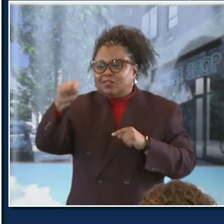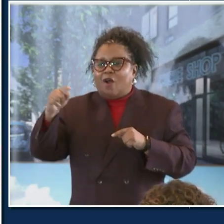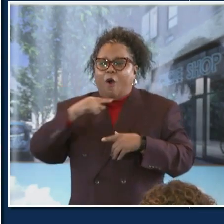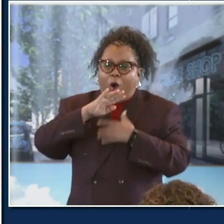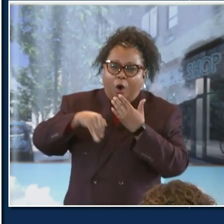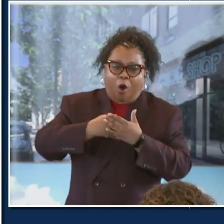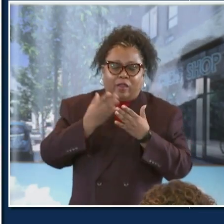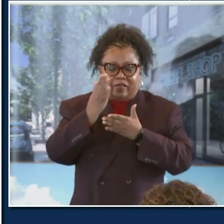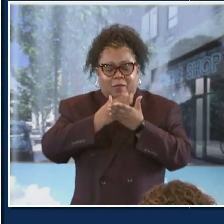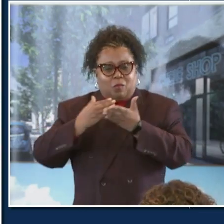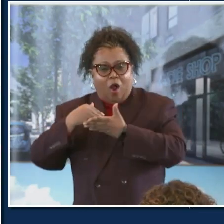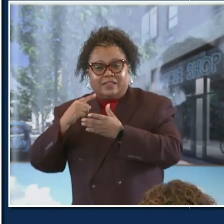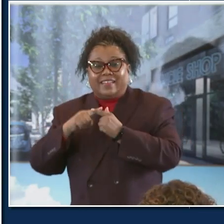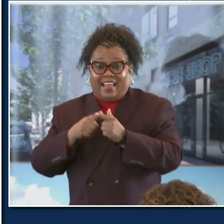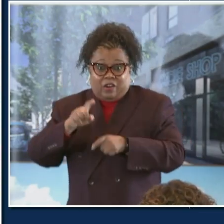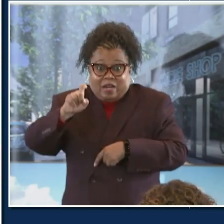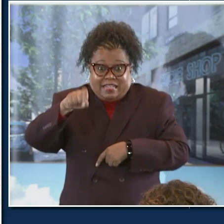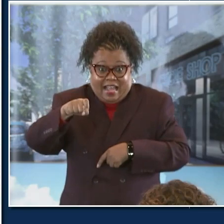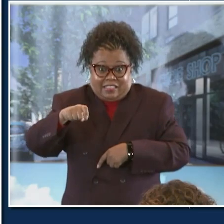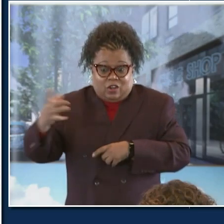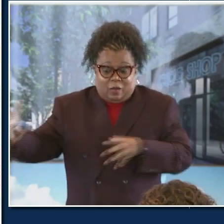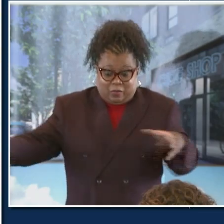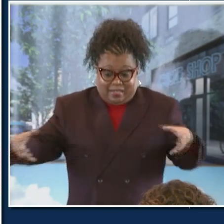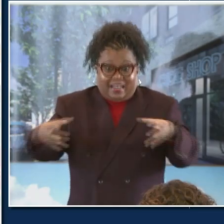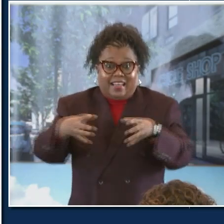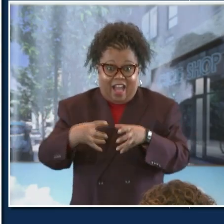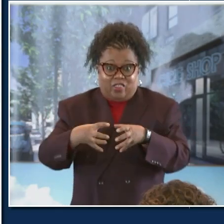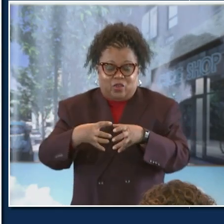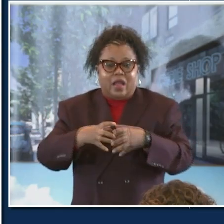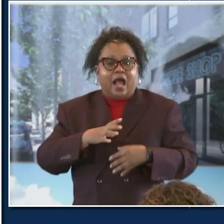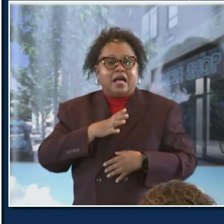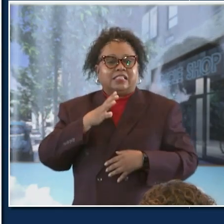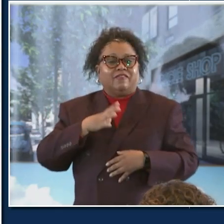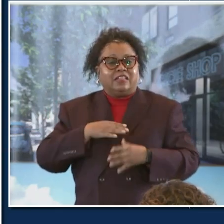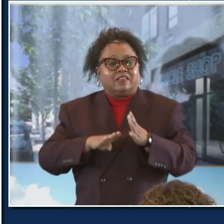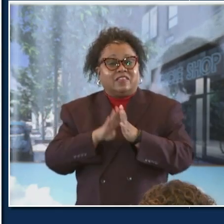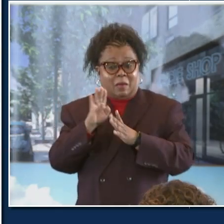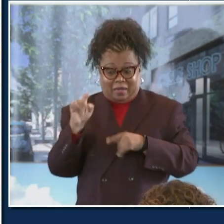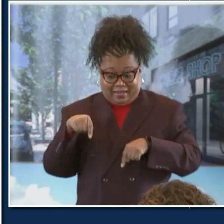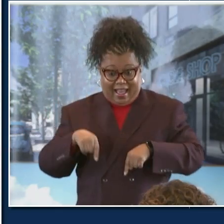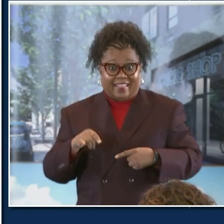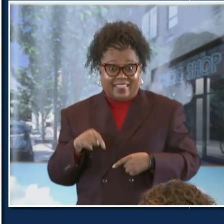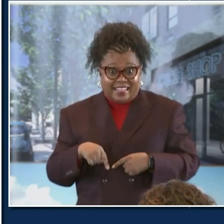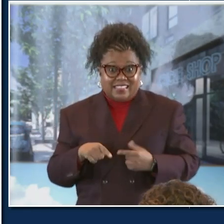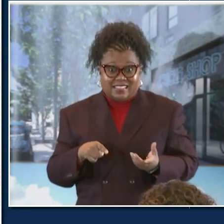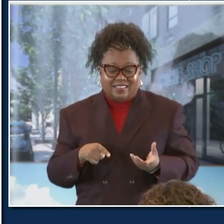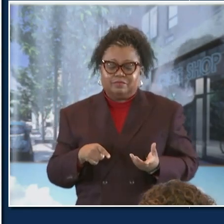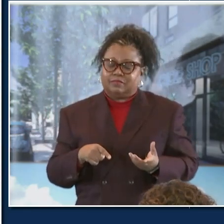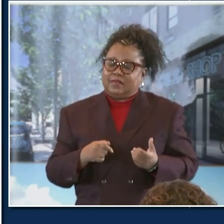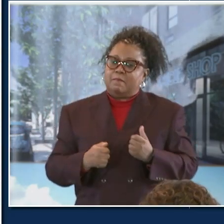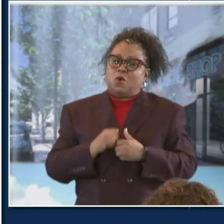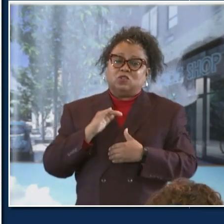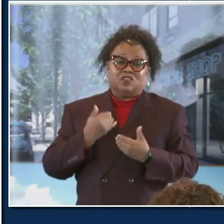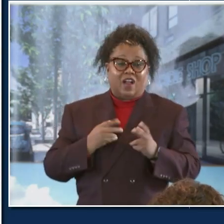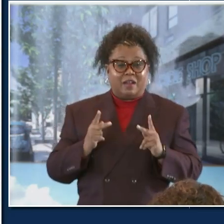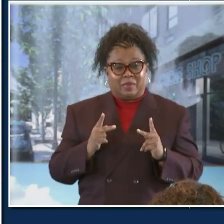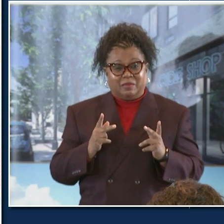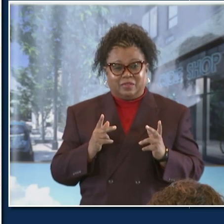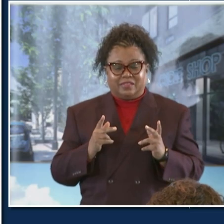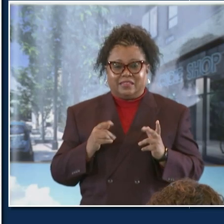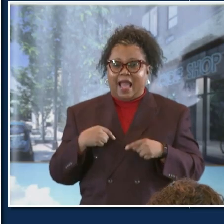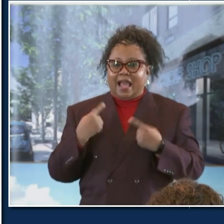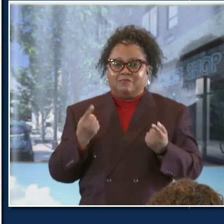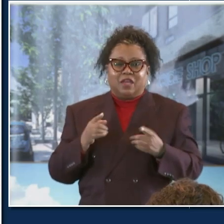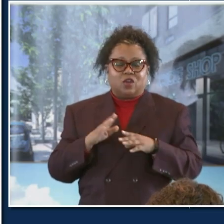all the component parts that are necessary to put together a sophisticated development like this, most of our folks have